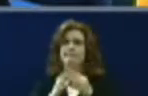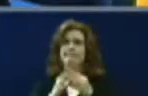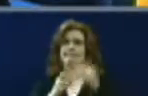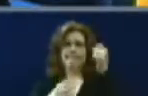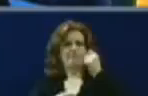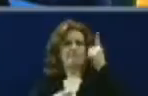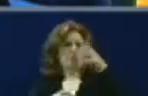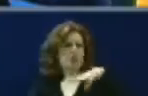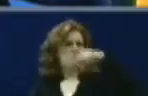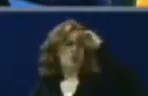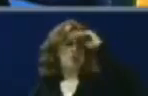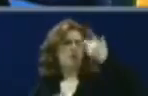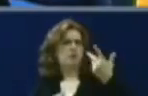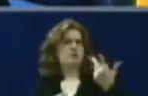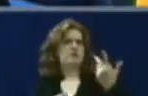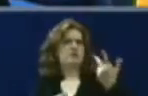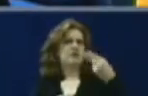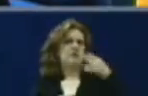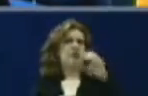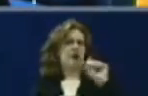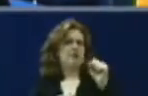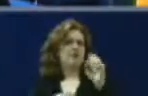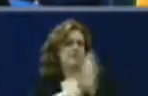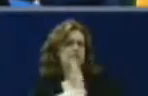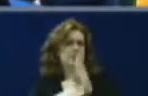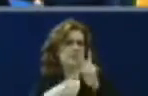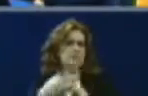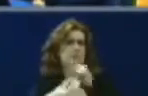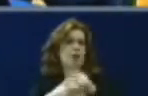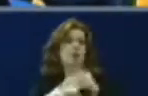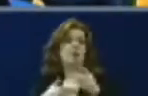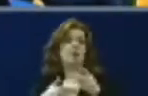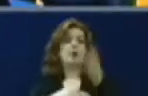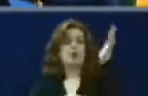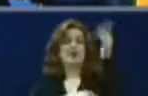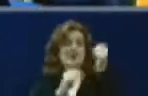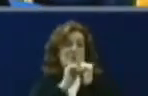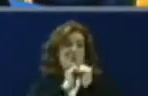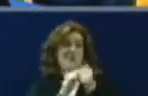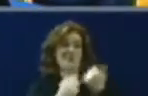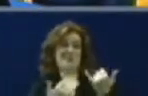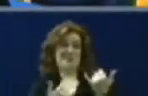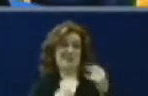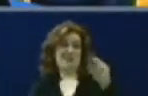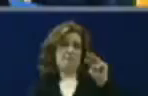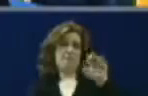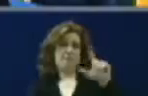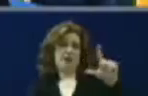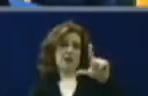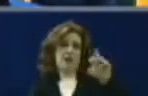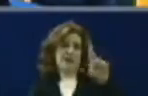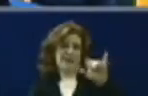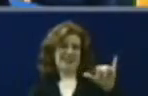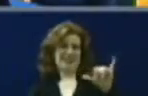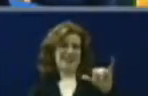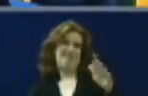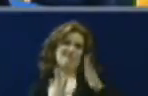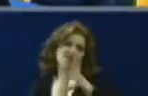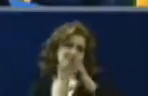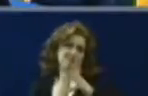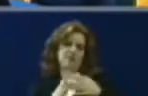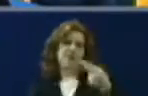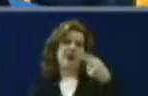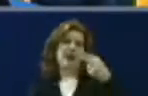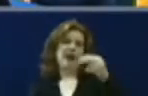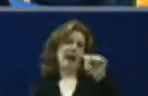understand their learning in the High School Business program. Presenting with me tonight is Michael Lindsay, freshman,